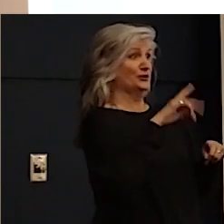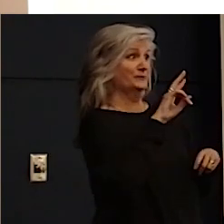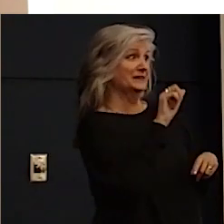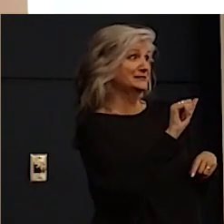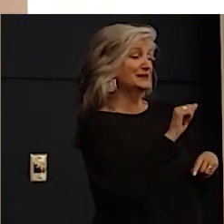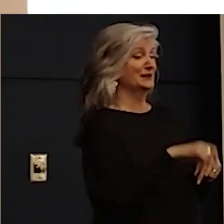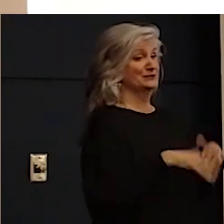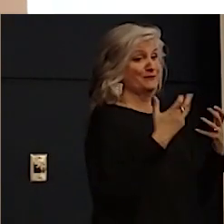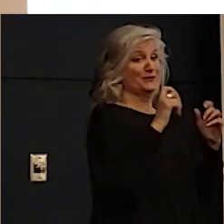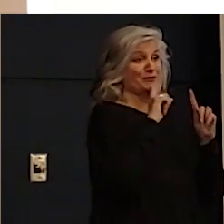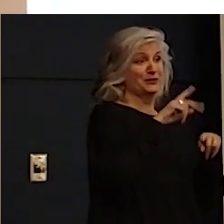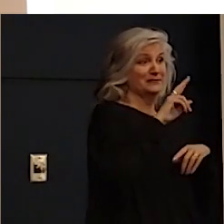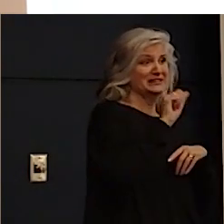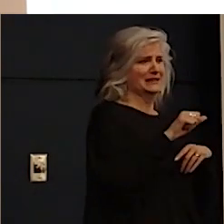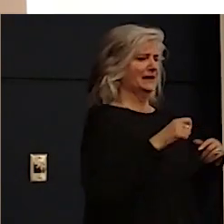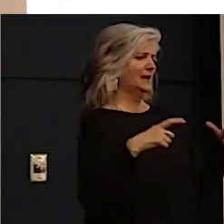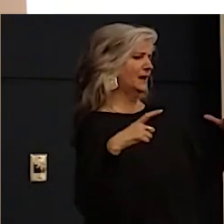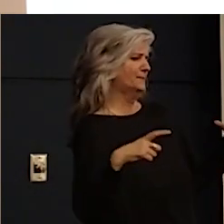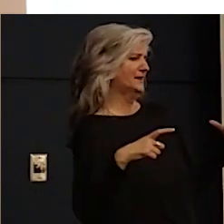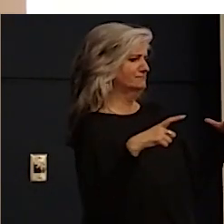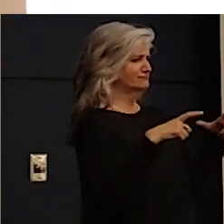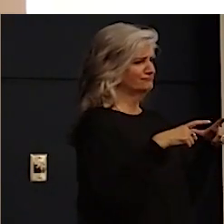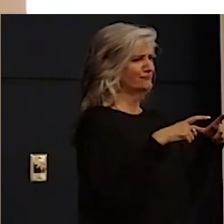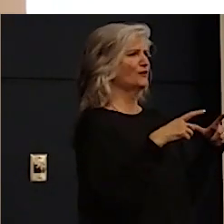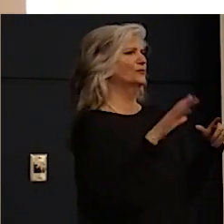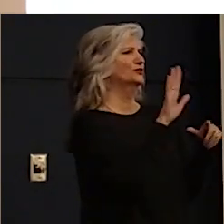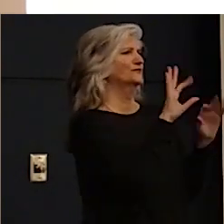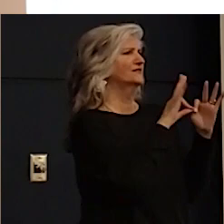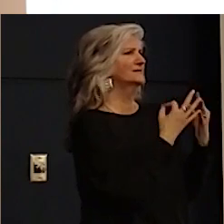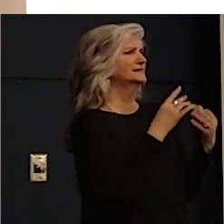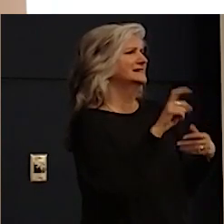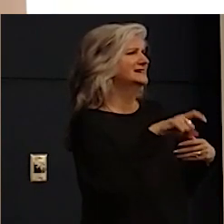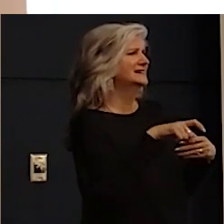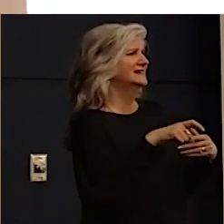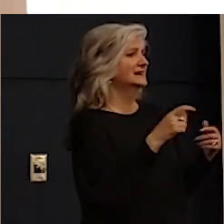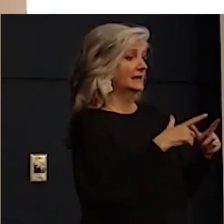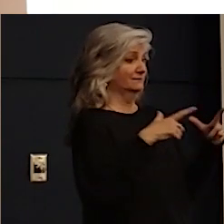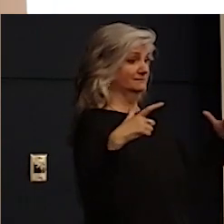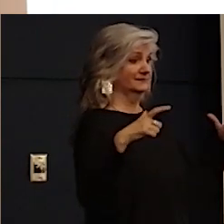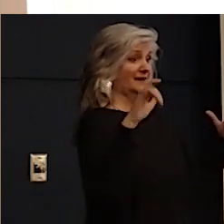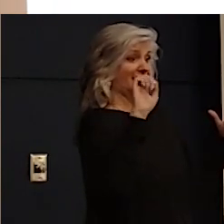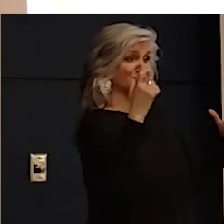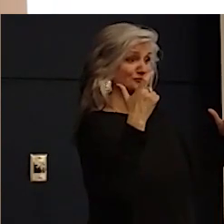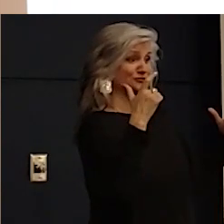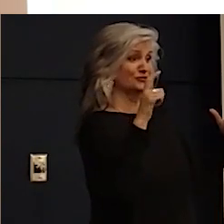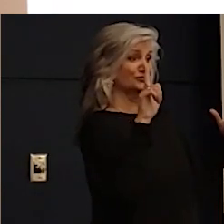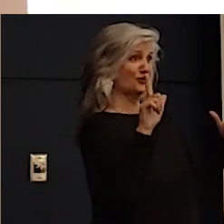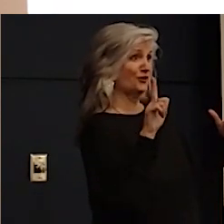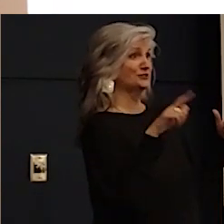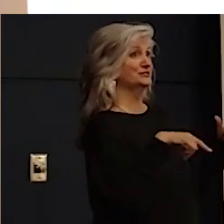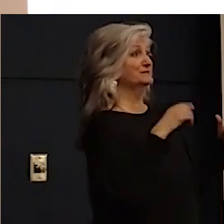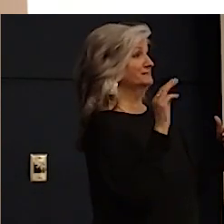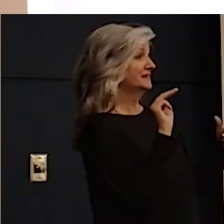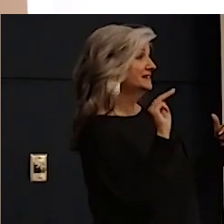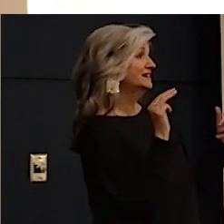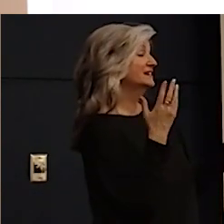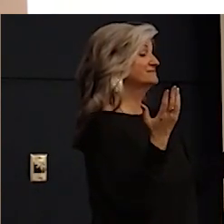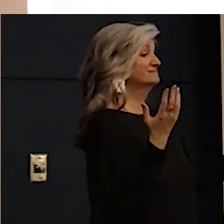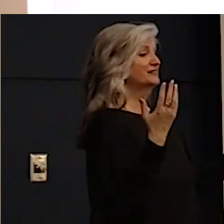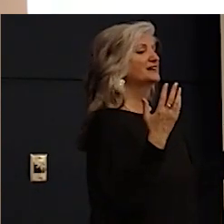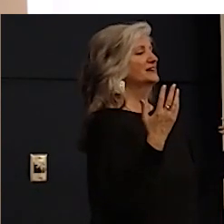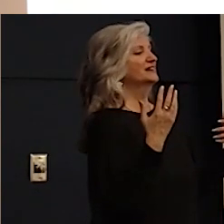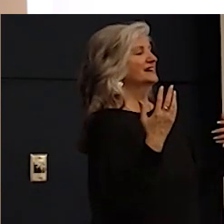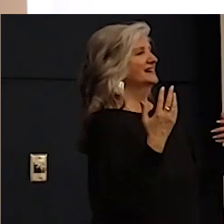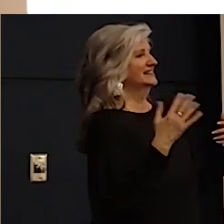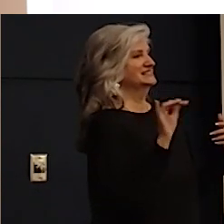order a pizza. Okay, how big a pizza does your family need? Do you need to get the extra large, the large, the medium? That's kind of like the concept in a rate